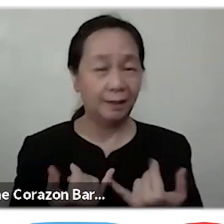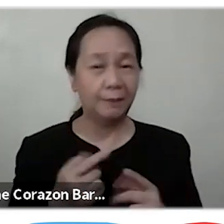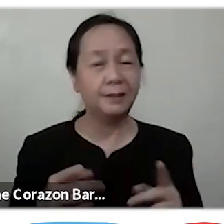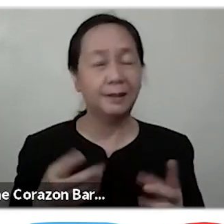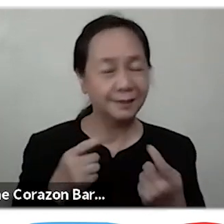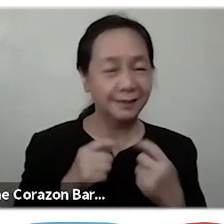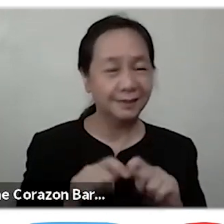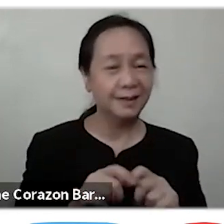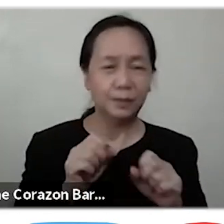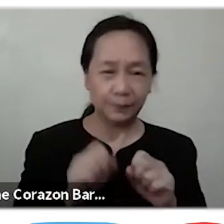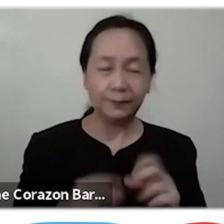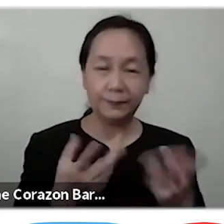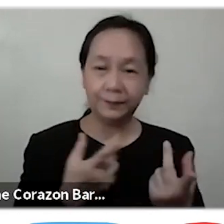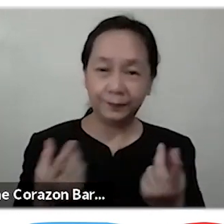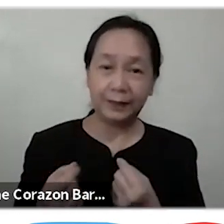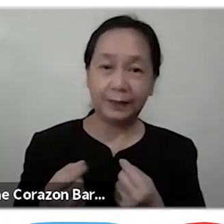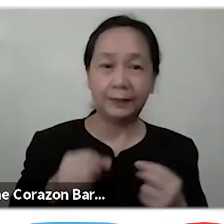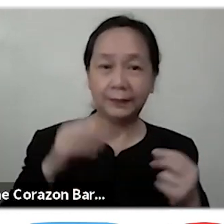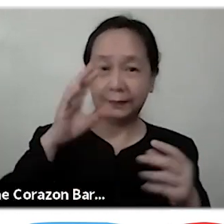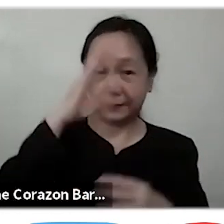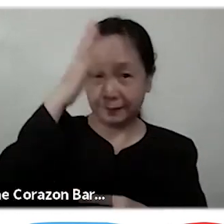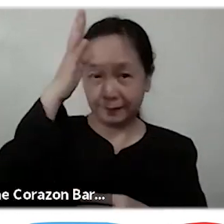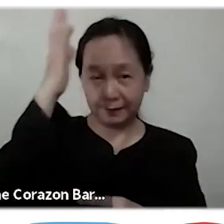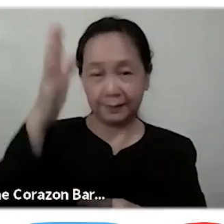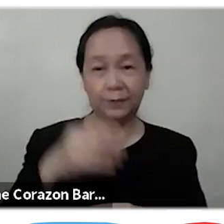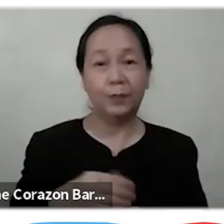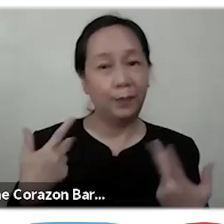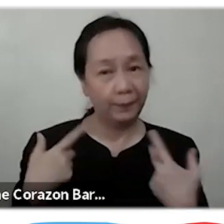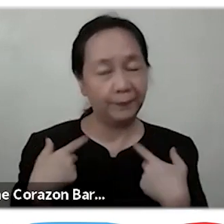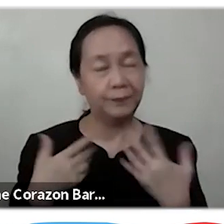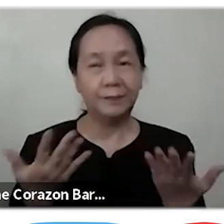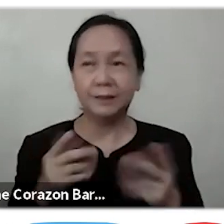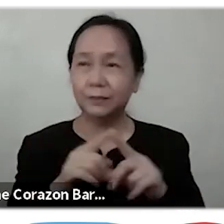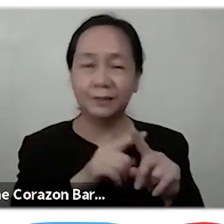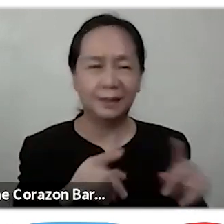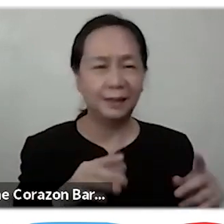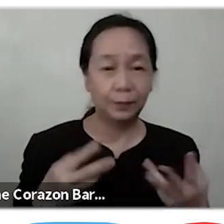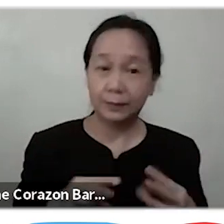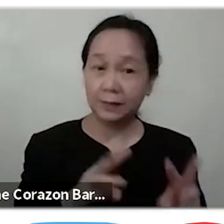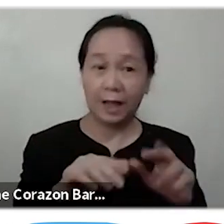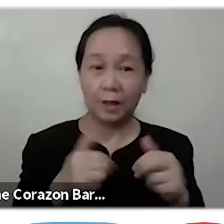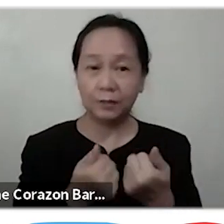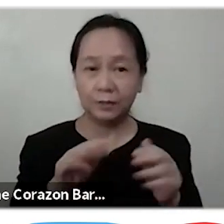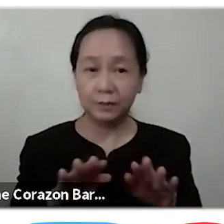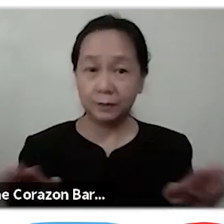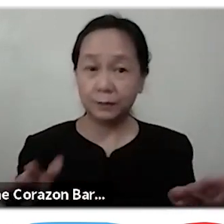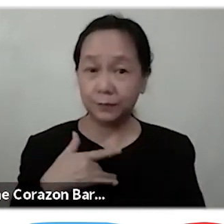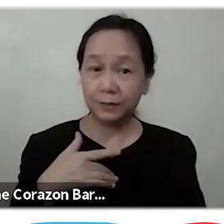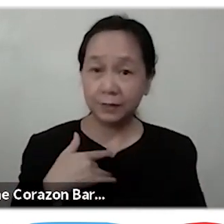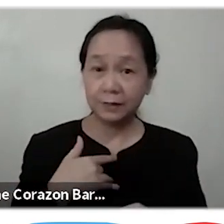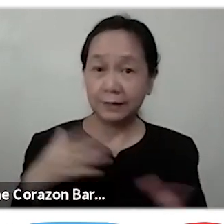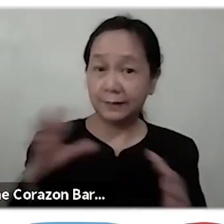try. So we can do something creative. We can find some different ways. How can children feel interactive? How